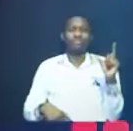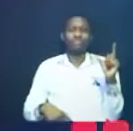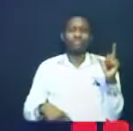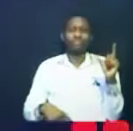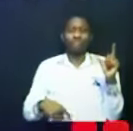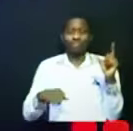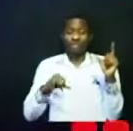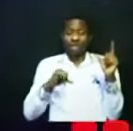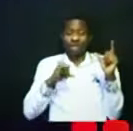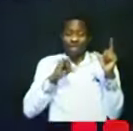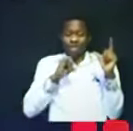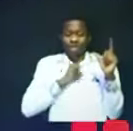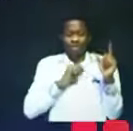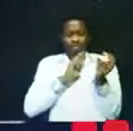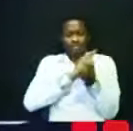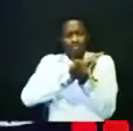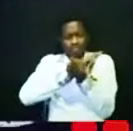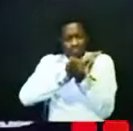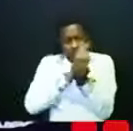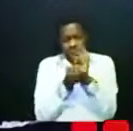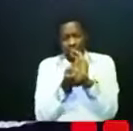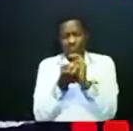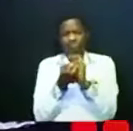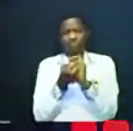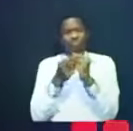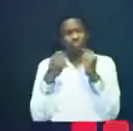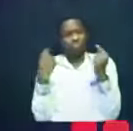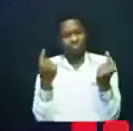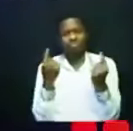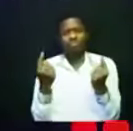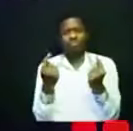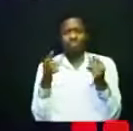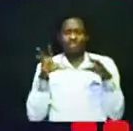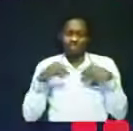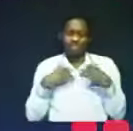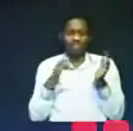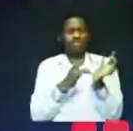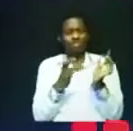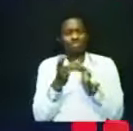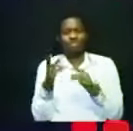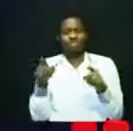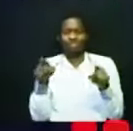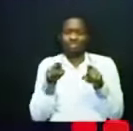I repent of my sins and I accept